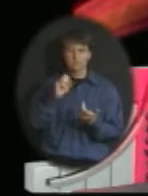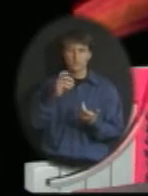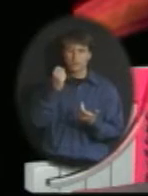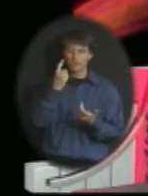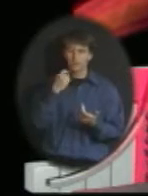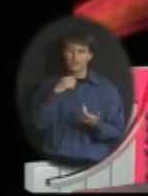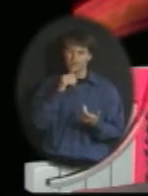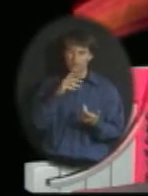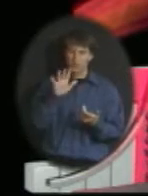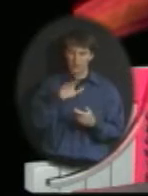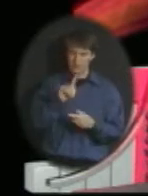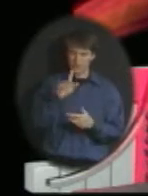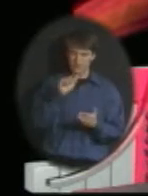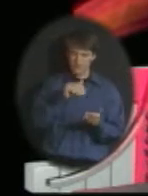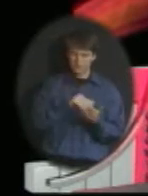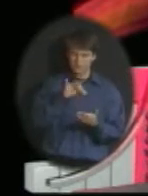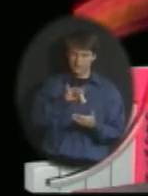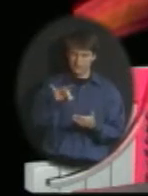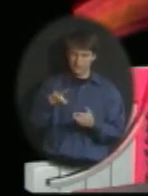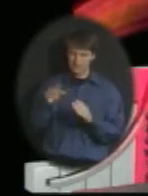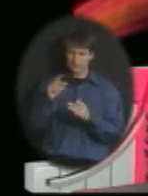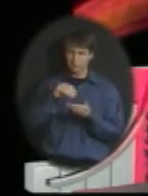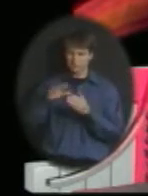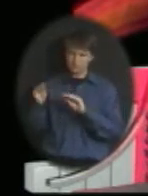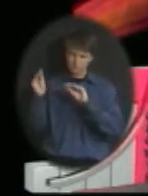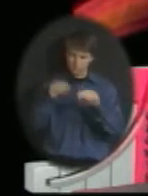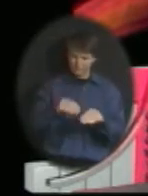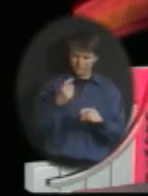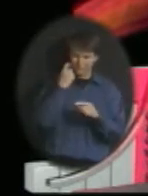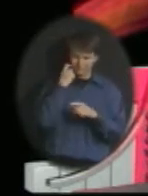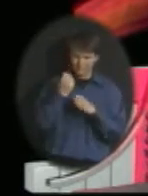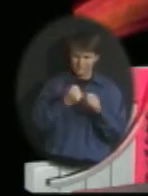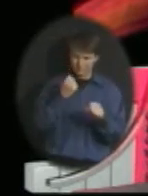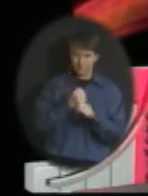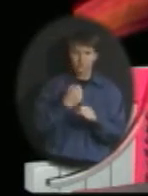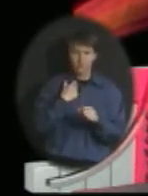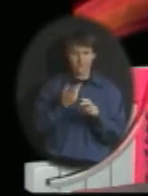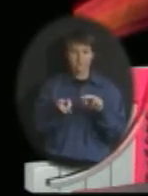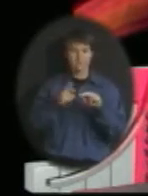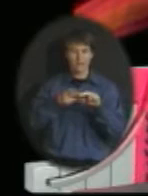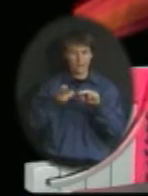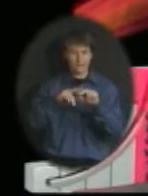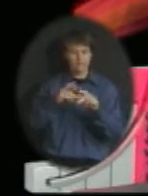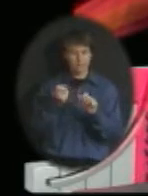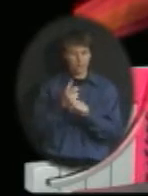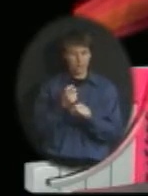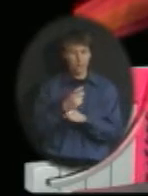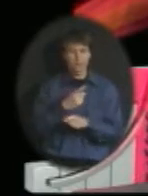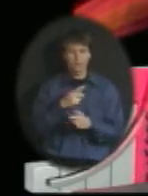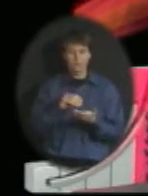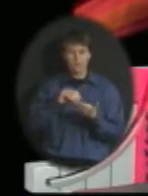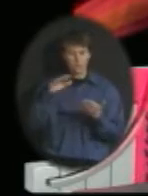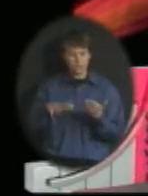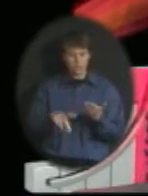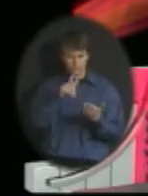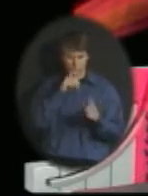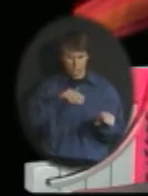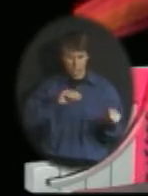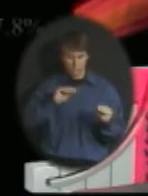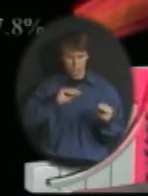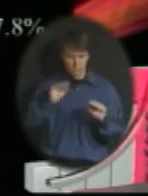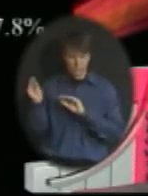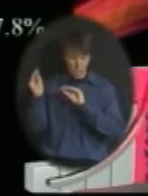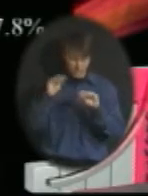had about 1,088 move in this past year. It nets a gain generally year after year, the number of students that move in versus leave our